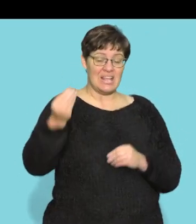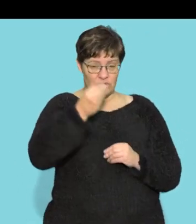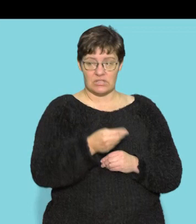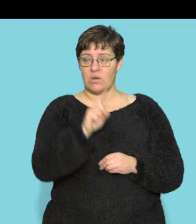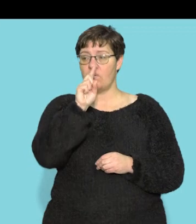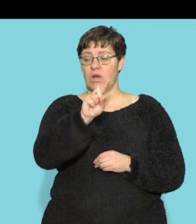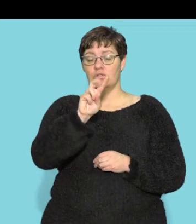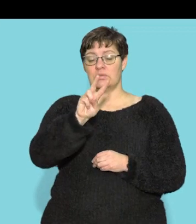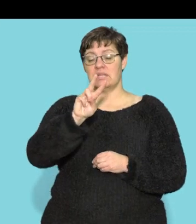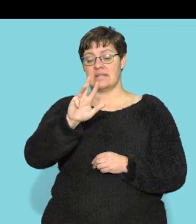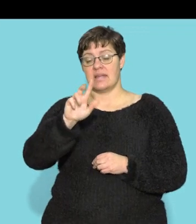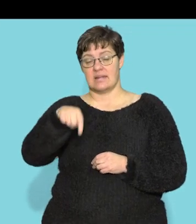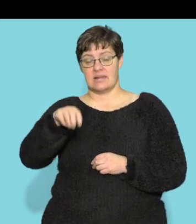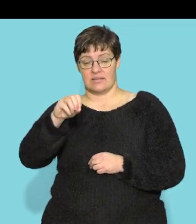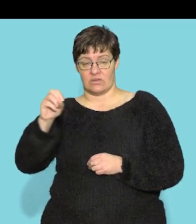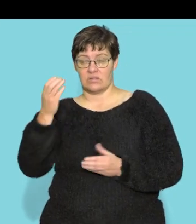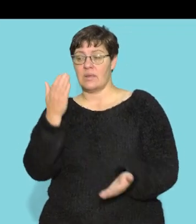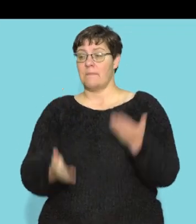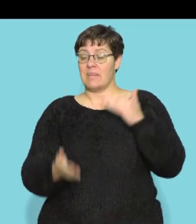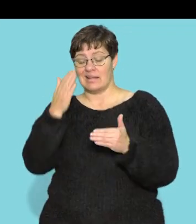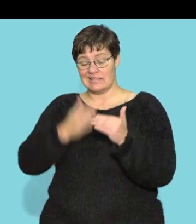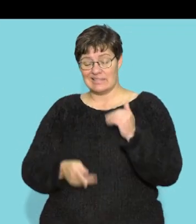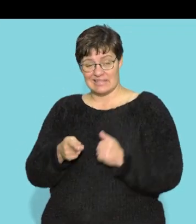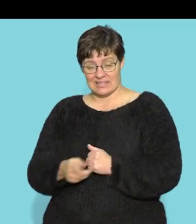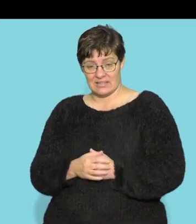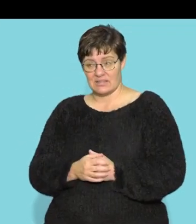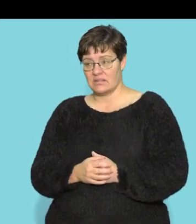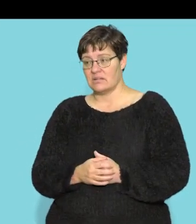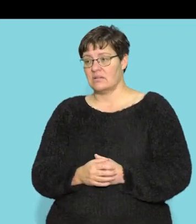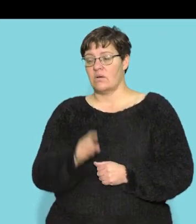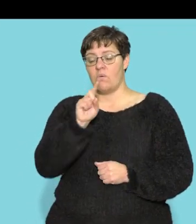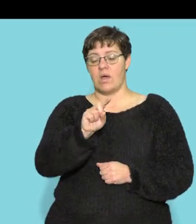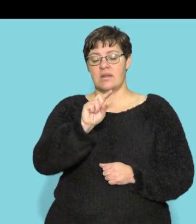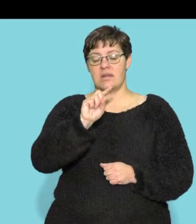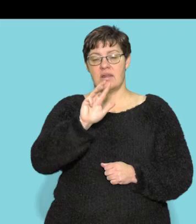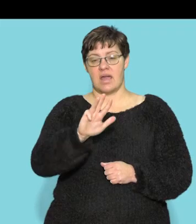was 129,000, and your balance at the end was